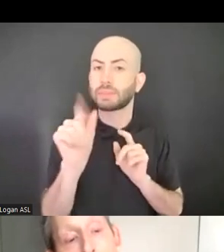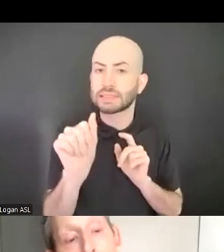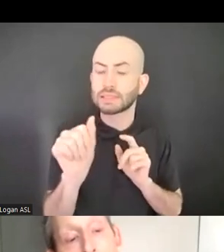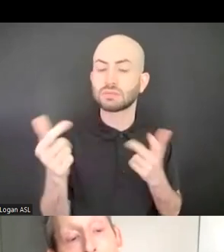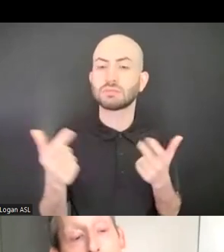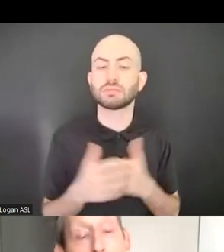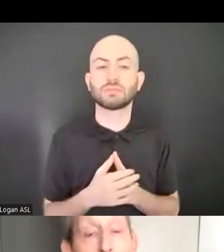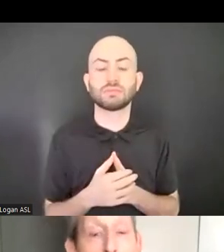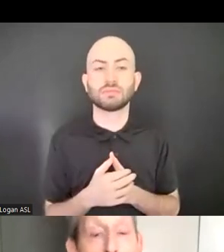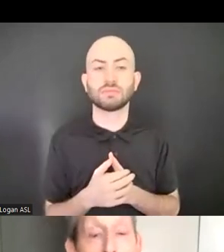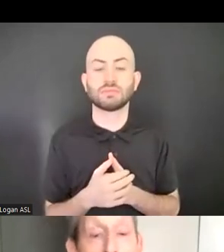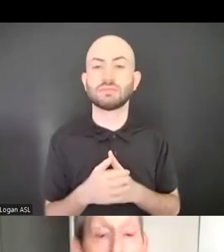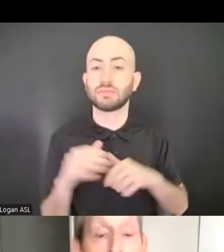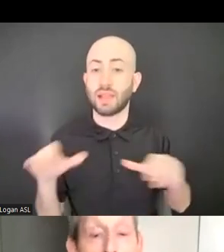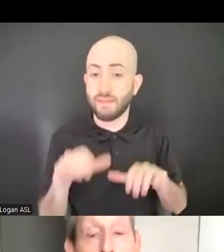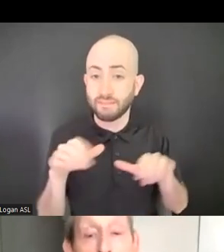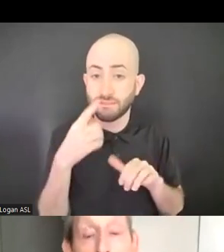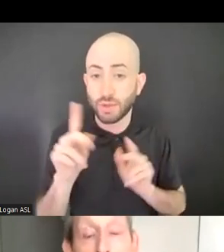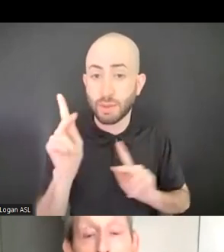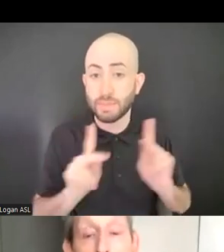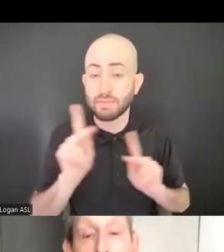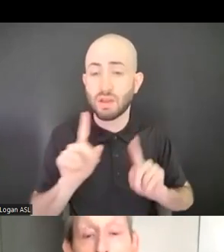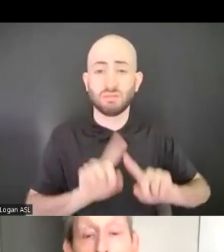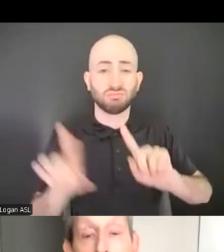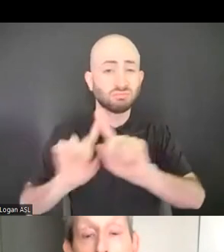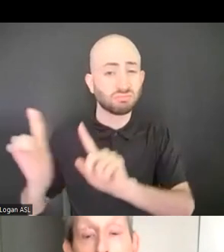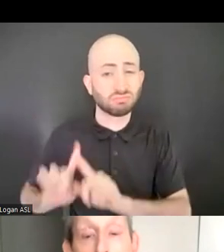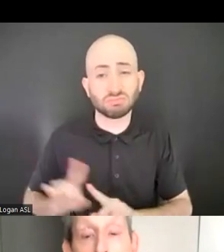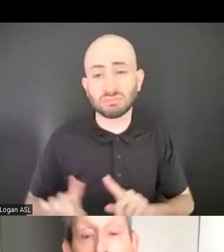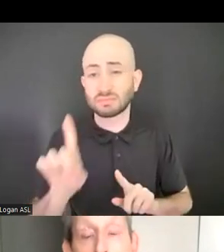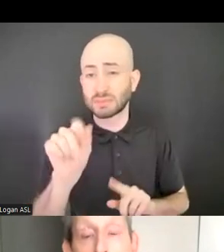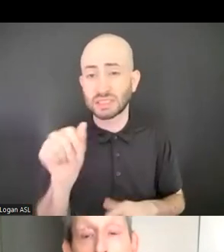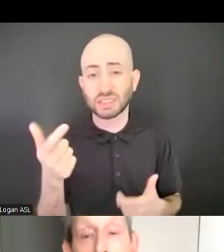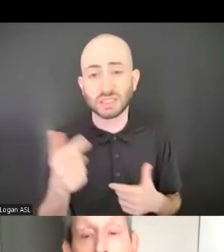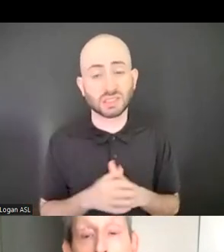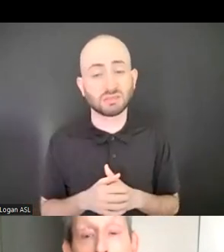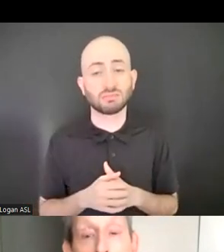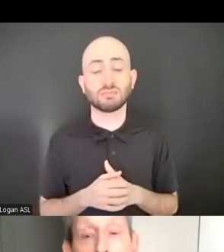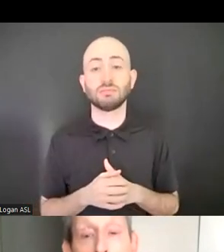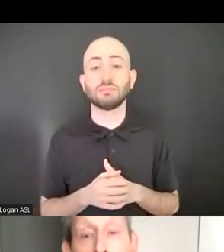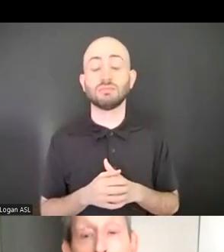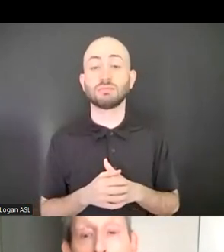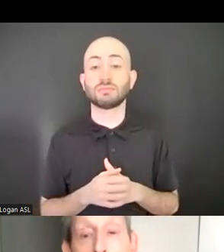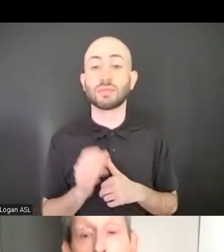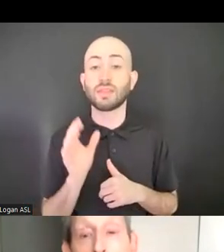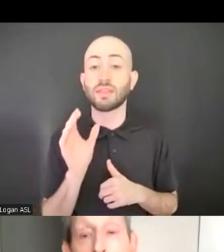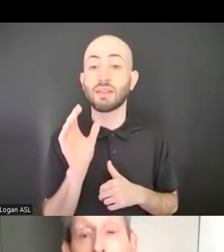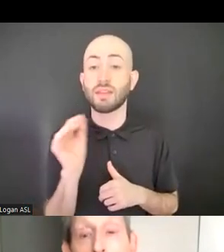there are activities for people of all different types of disabilities and um